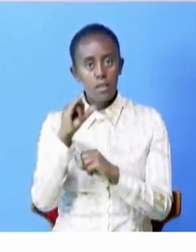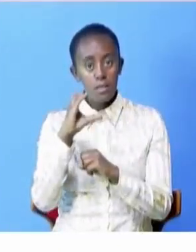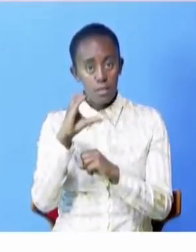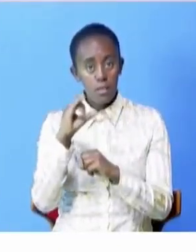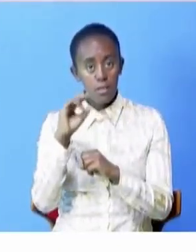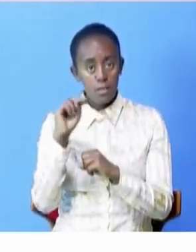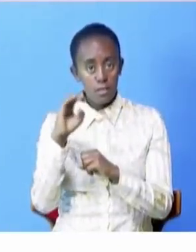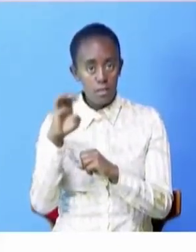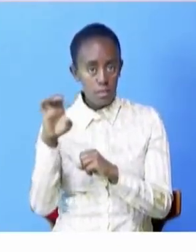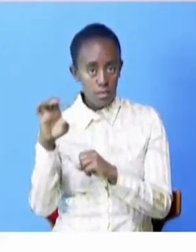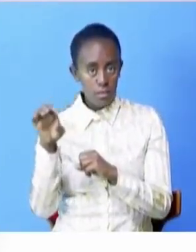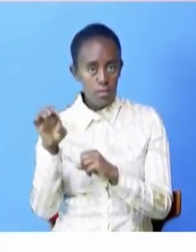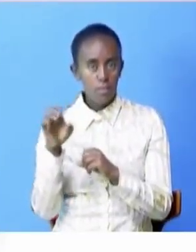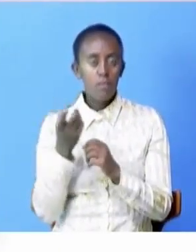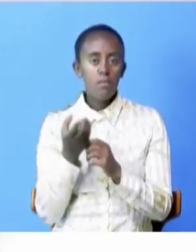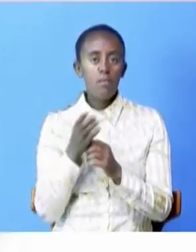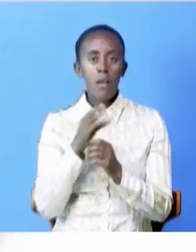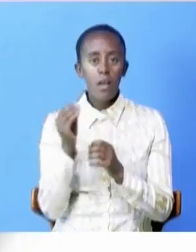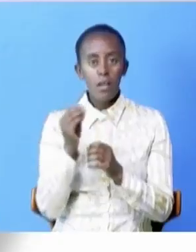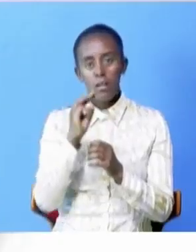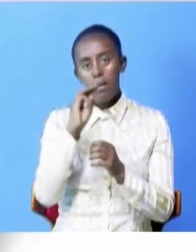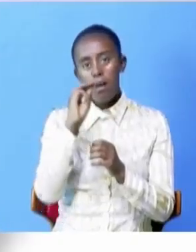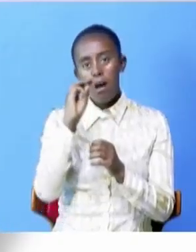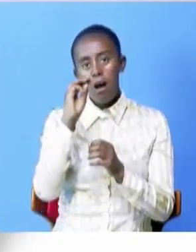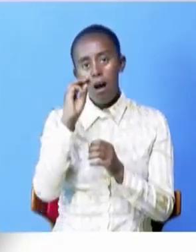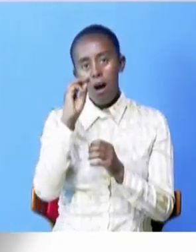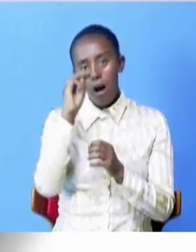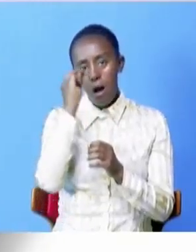and art